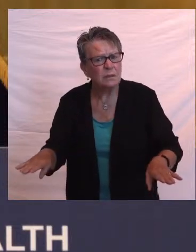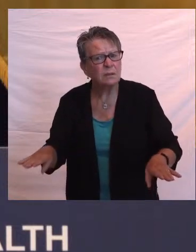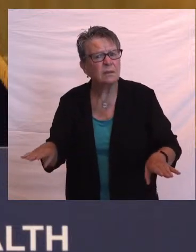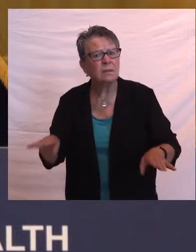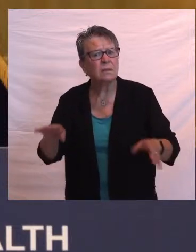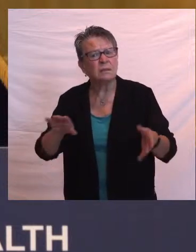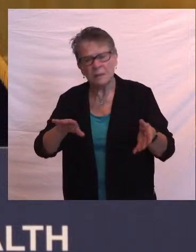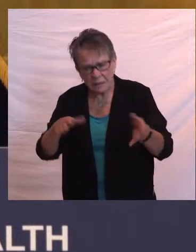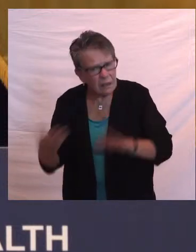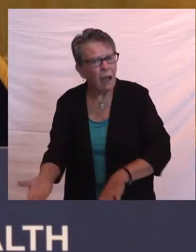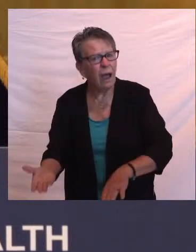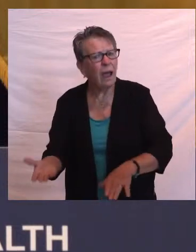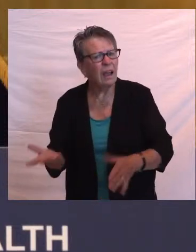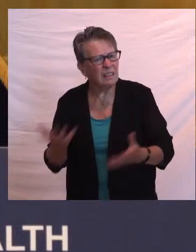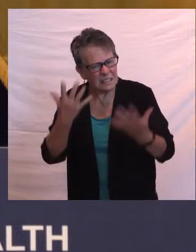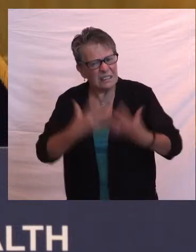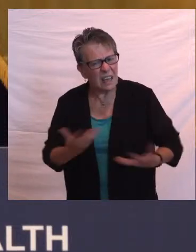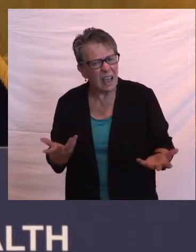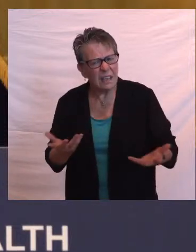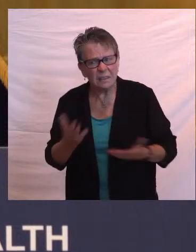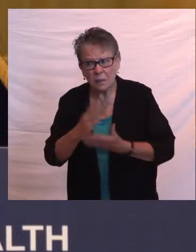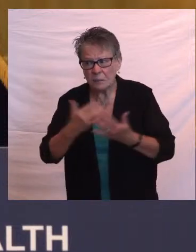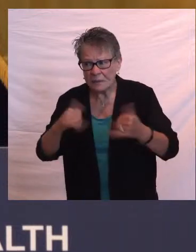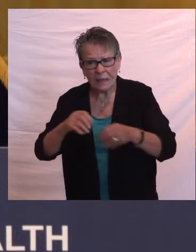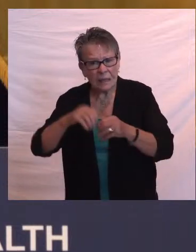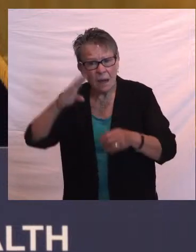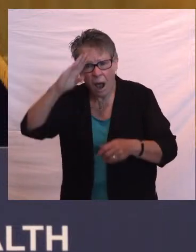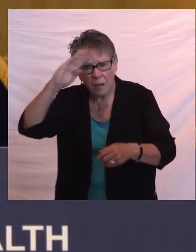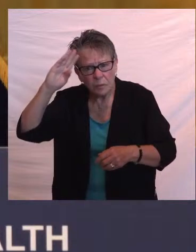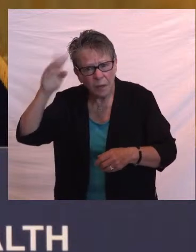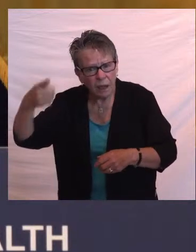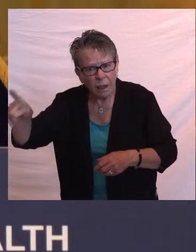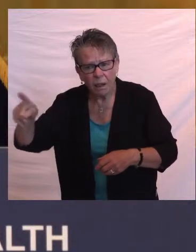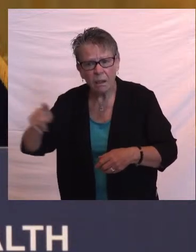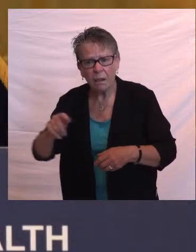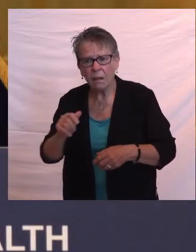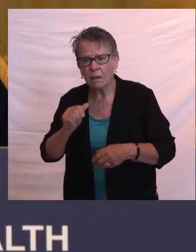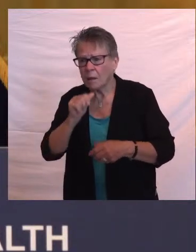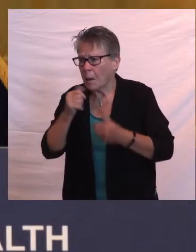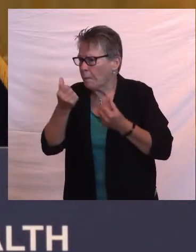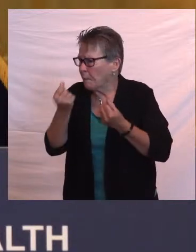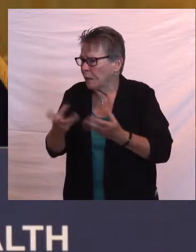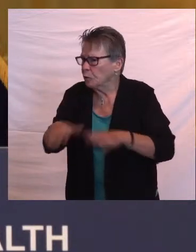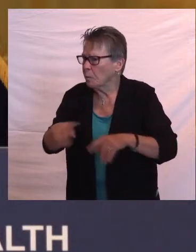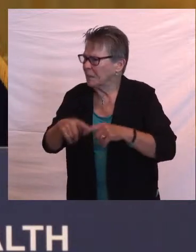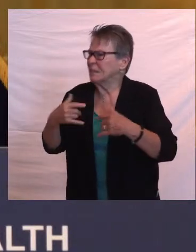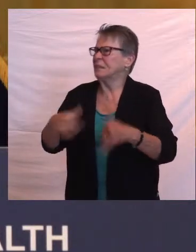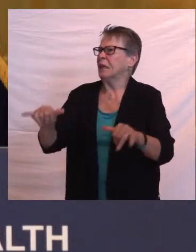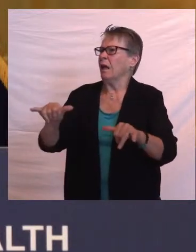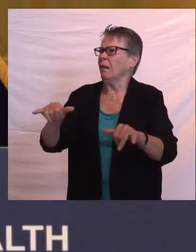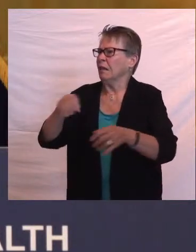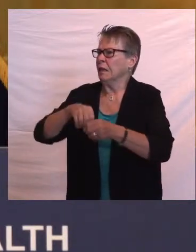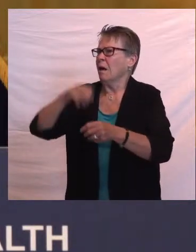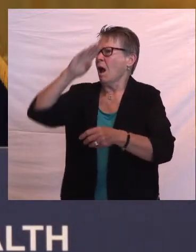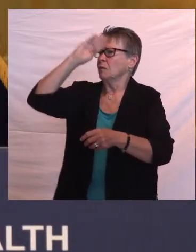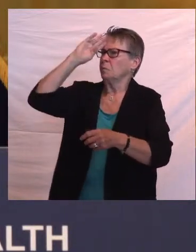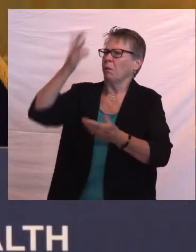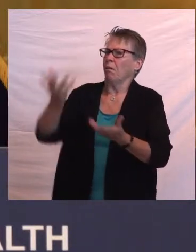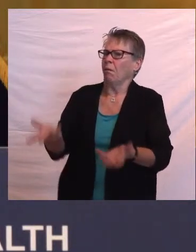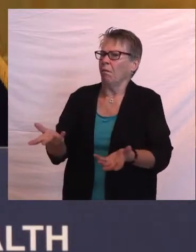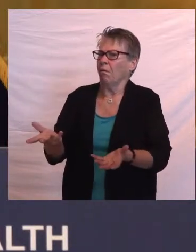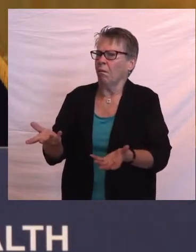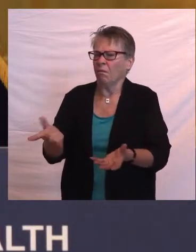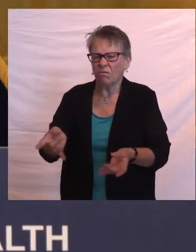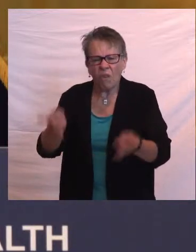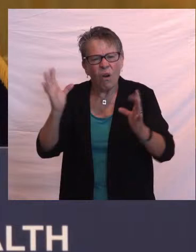children. Thank God, not many, but we've lost lives. And one is, any loss is too many, period, but